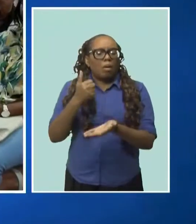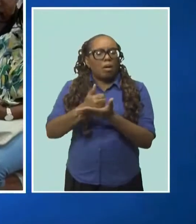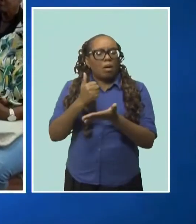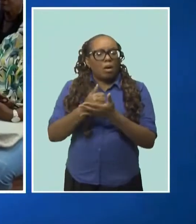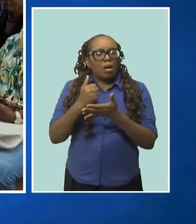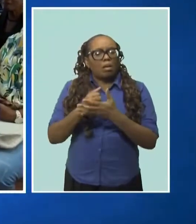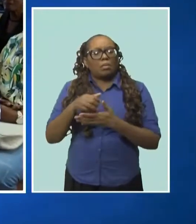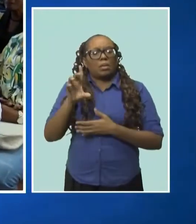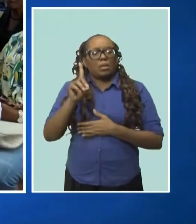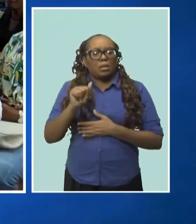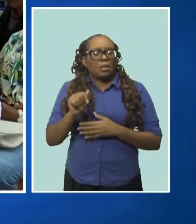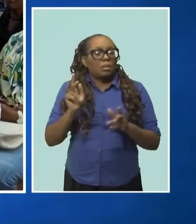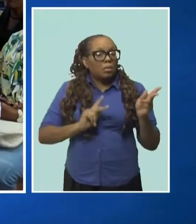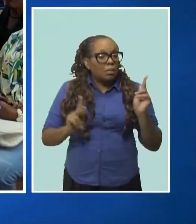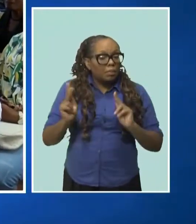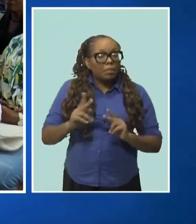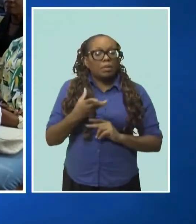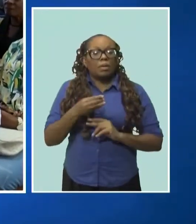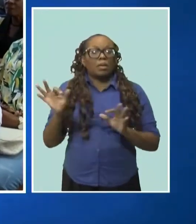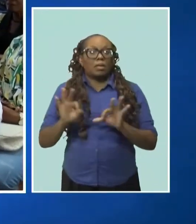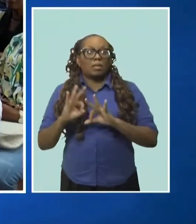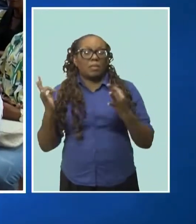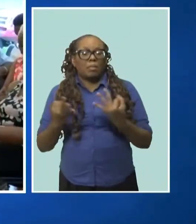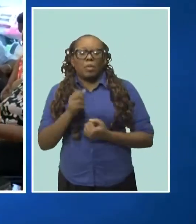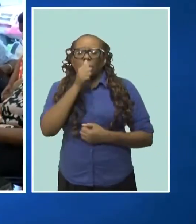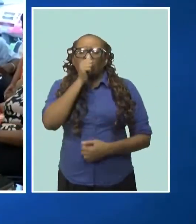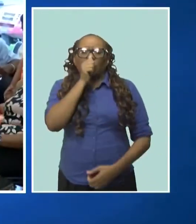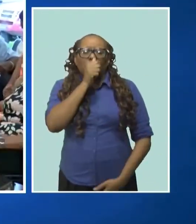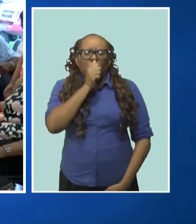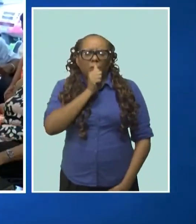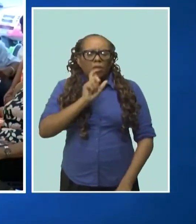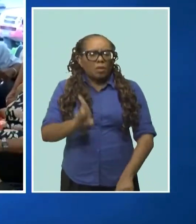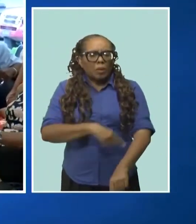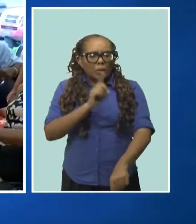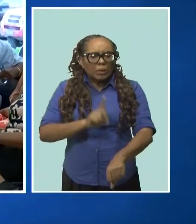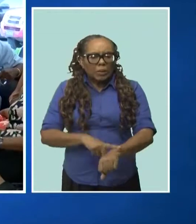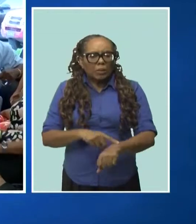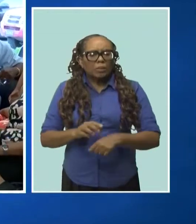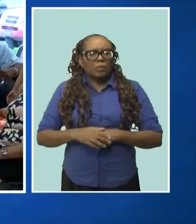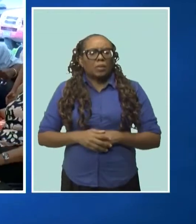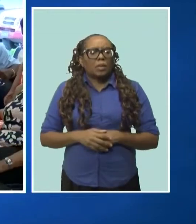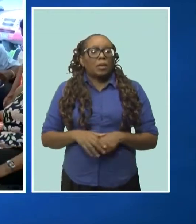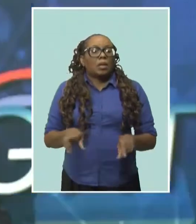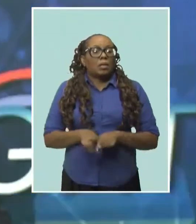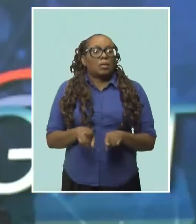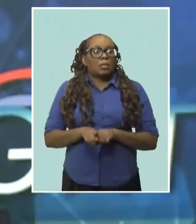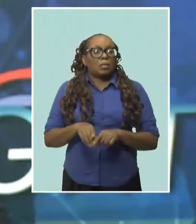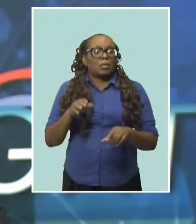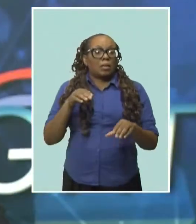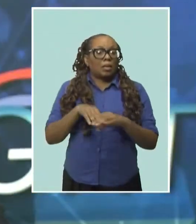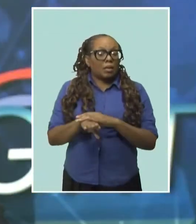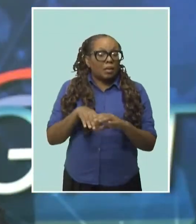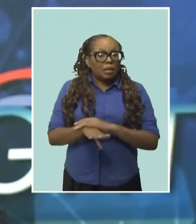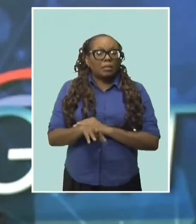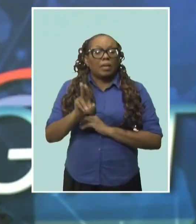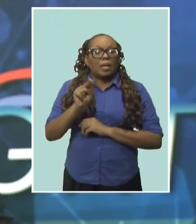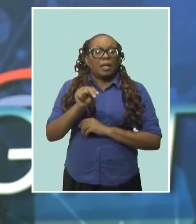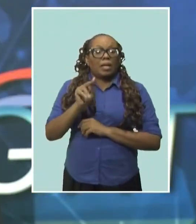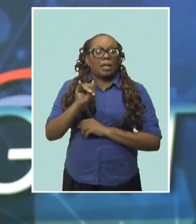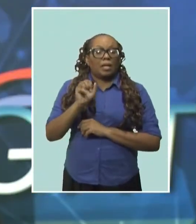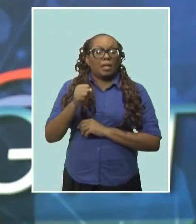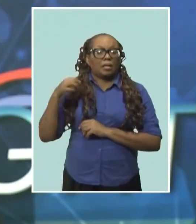with disabilities and their families have been enduring. He's highlighted the measure relating to the access of NIS